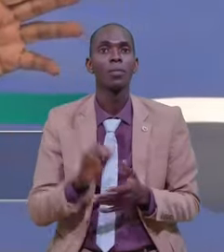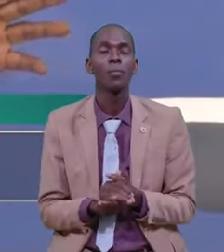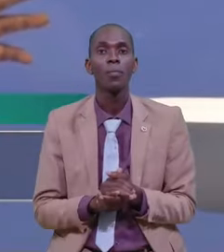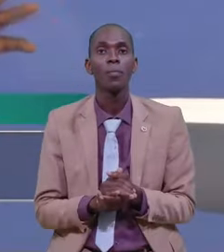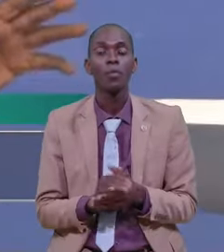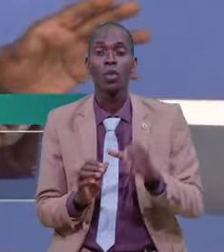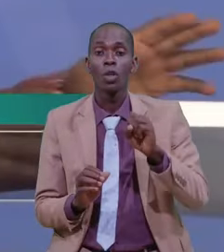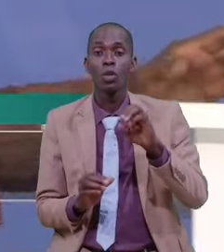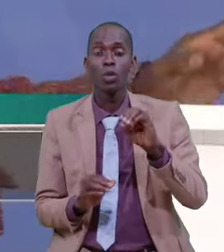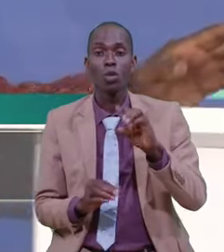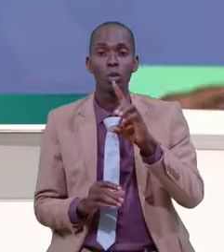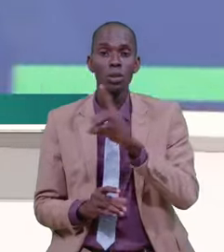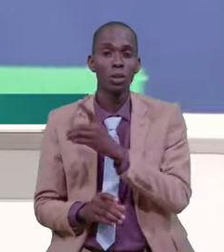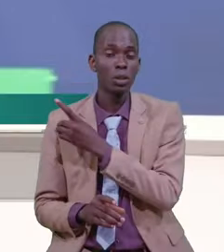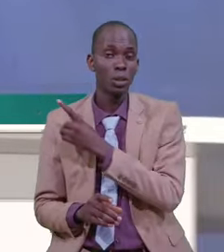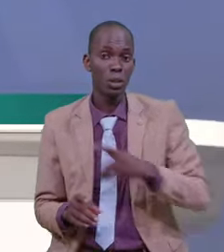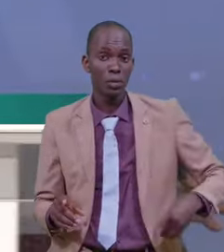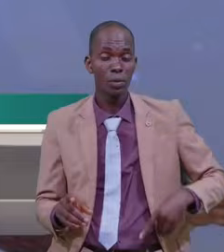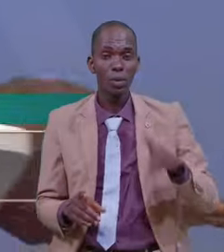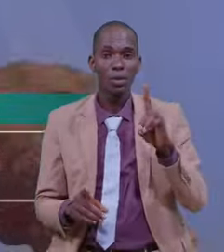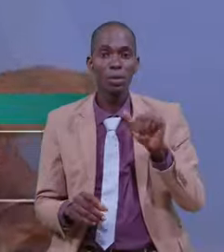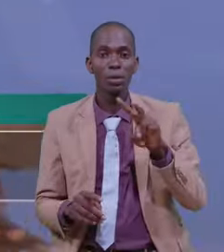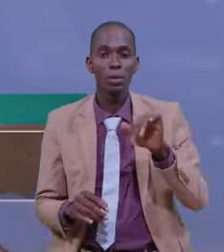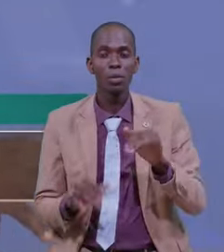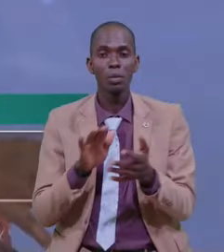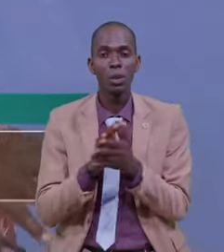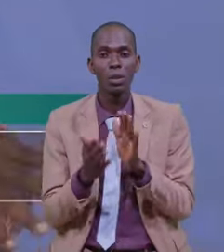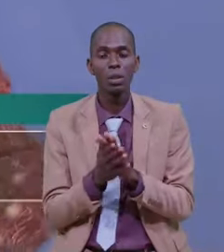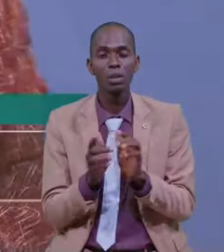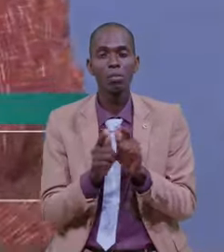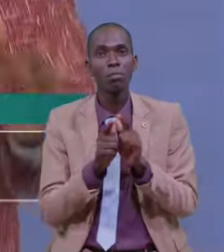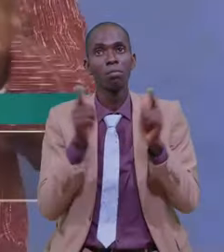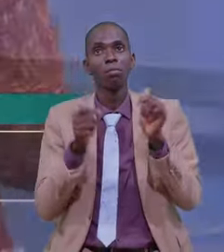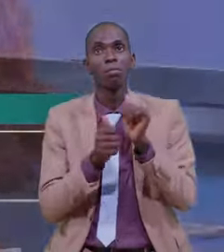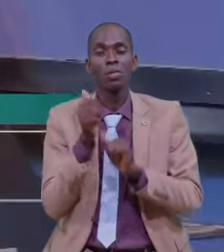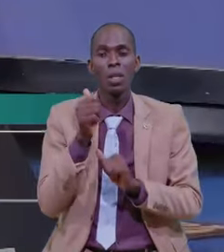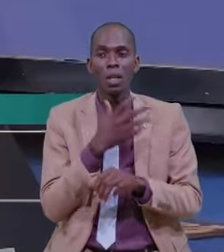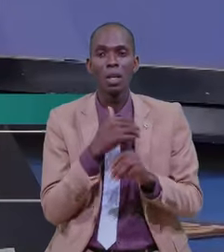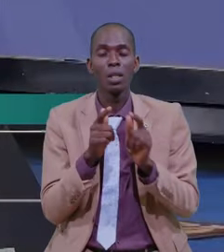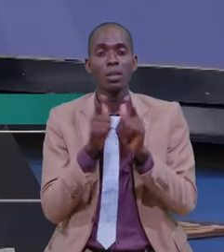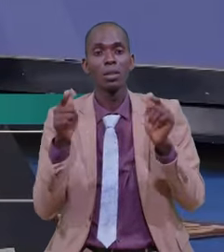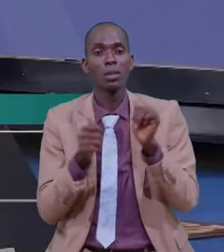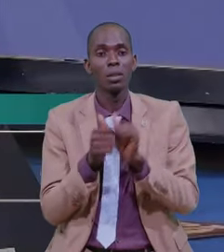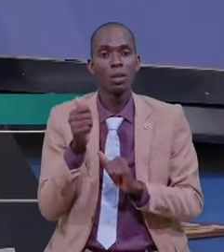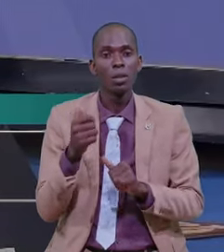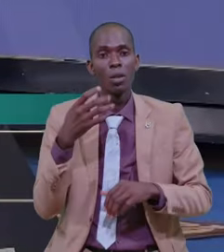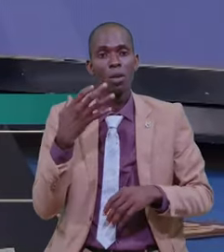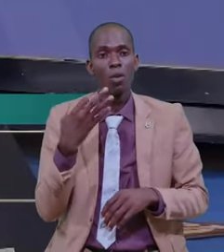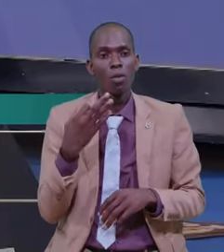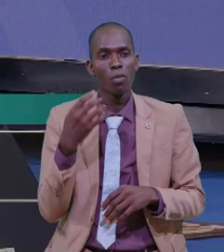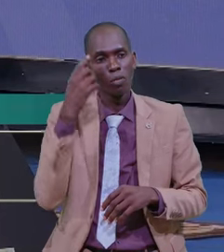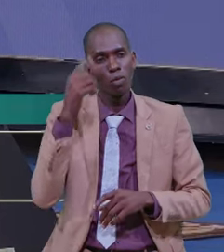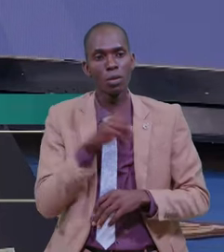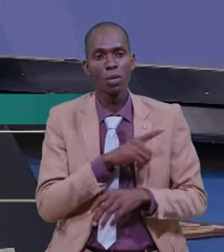David waxed greater and greater, for the Lord of hosts